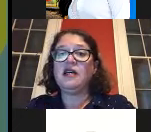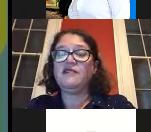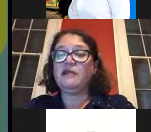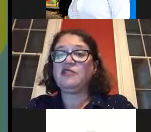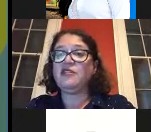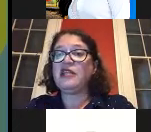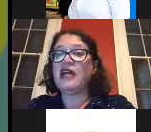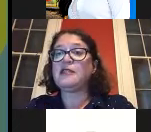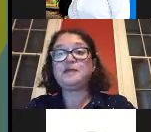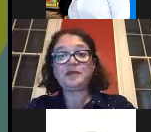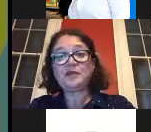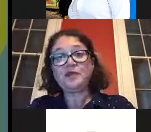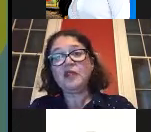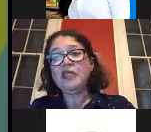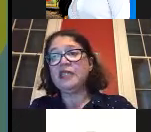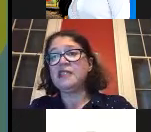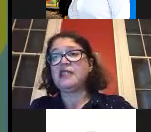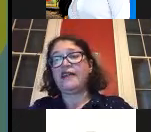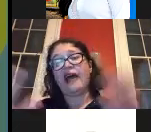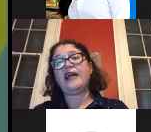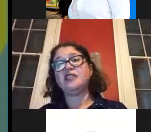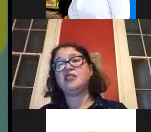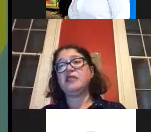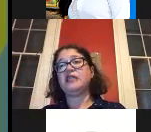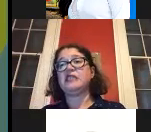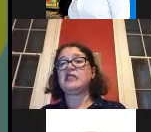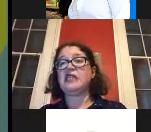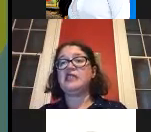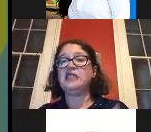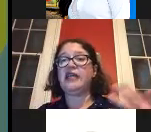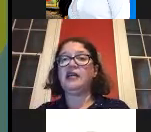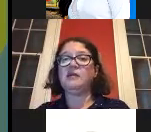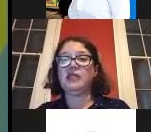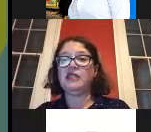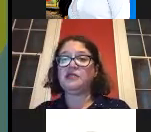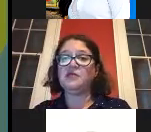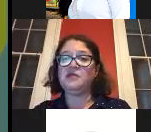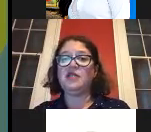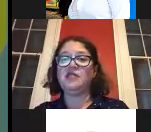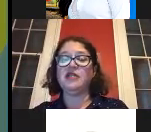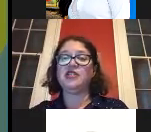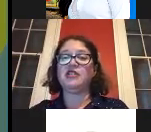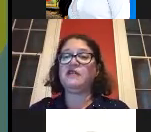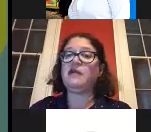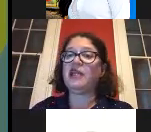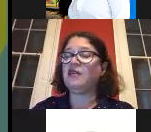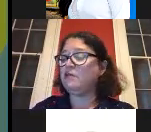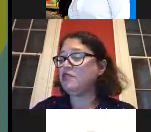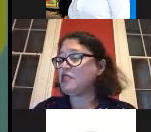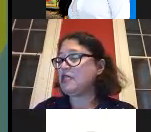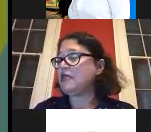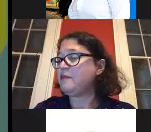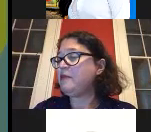and the Families First Act is that eligibility is extended at least through the duration of the public